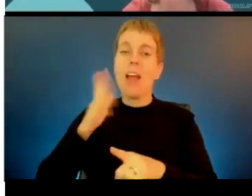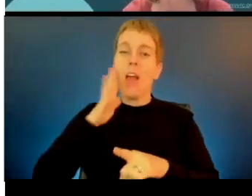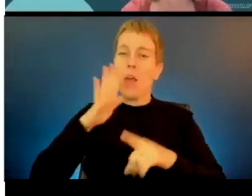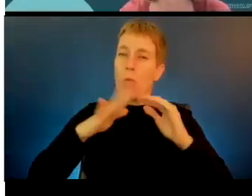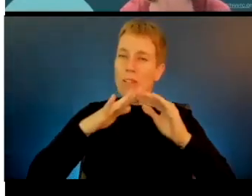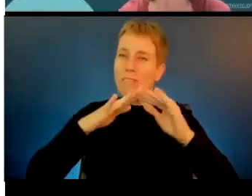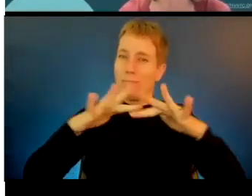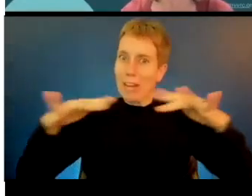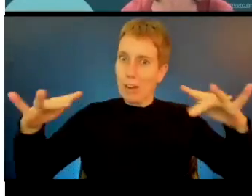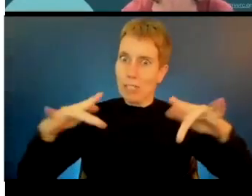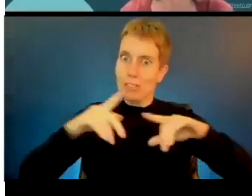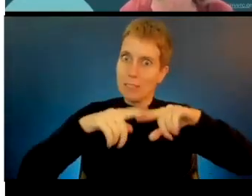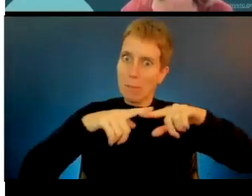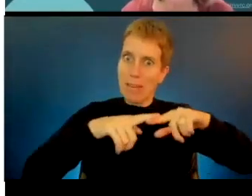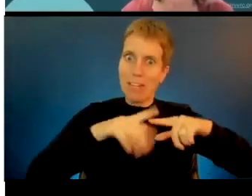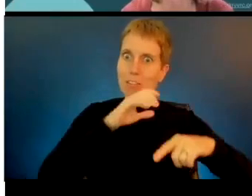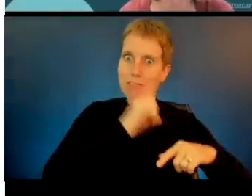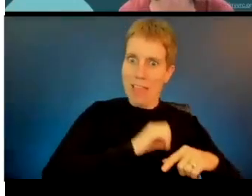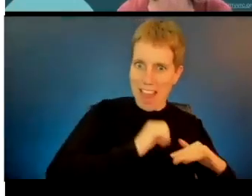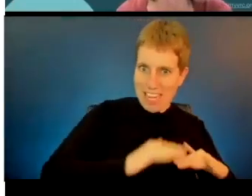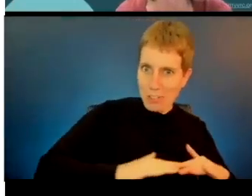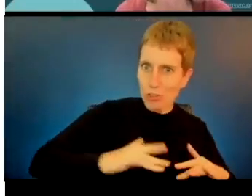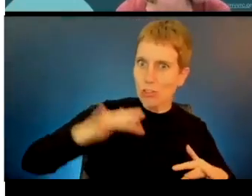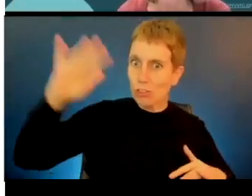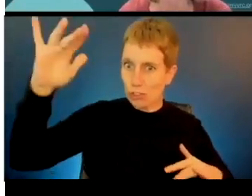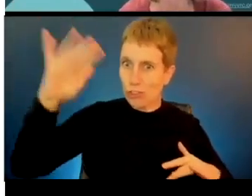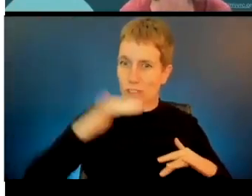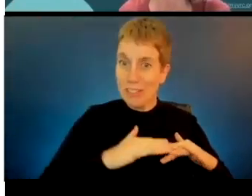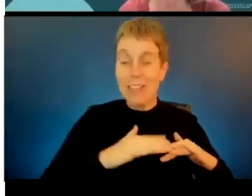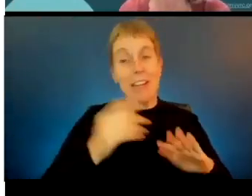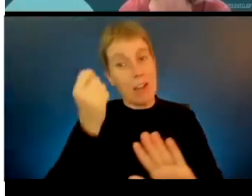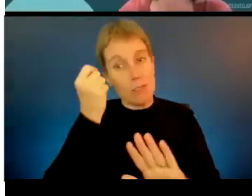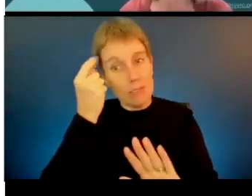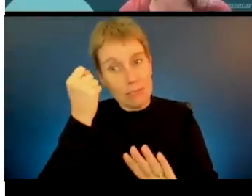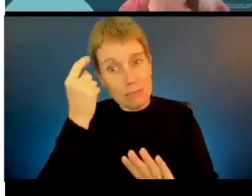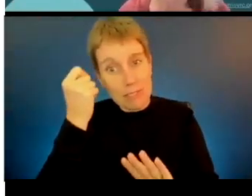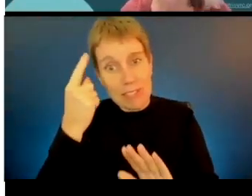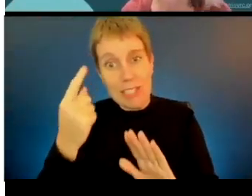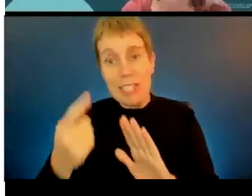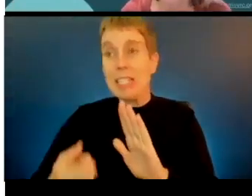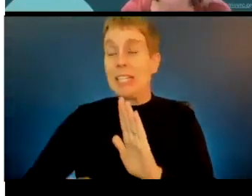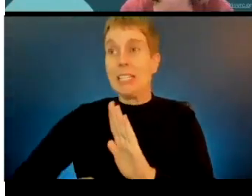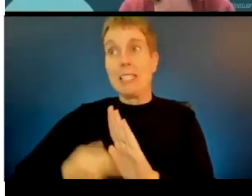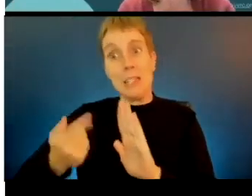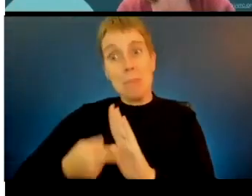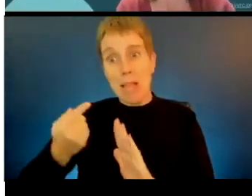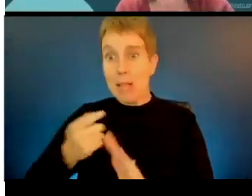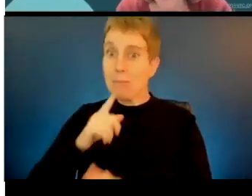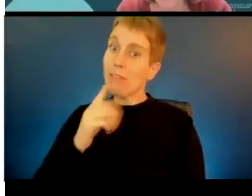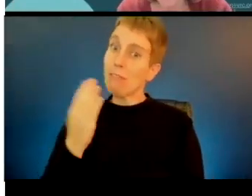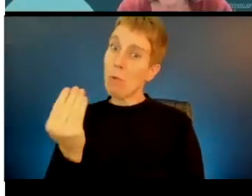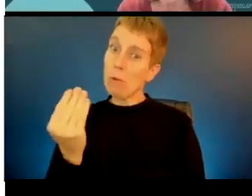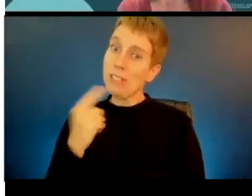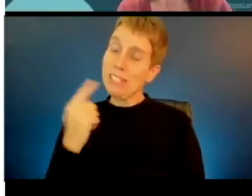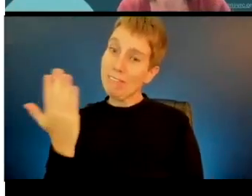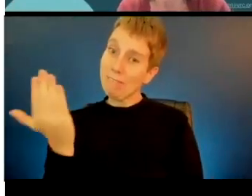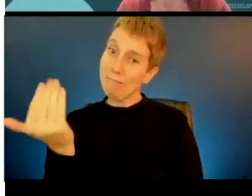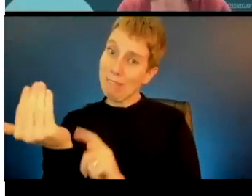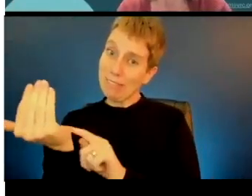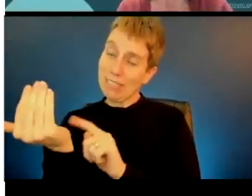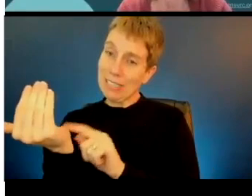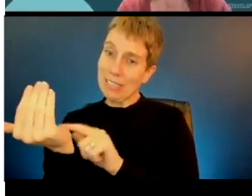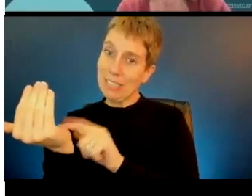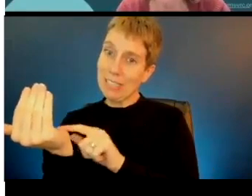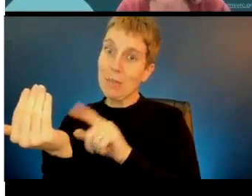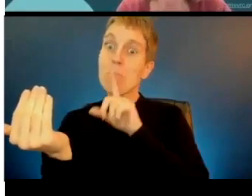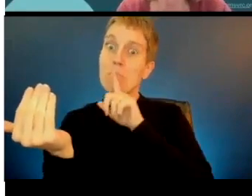some folks may chronologically be 14 or 15, but they're actually functioning at a much younger or an older level. So we want to think